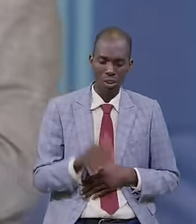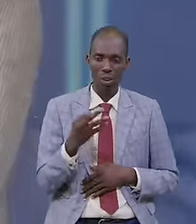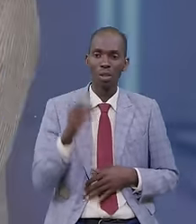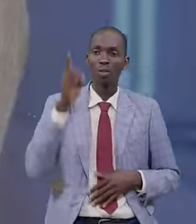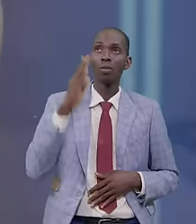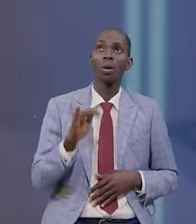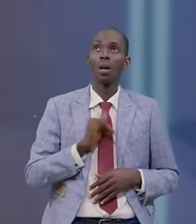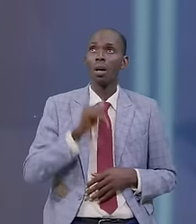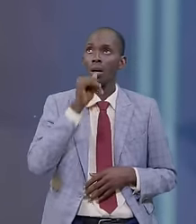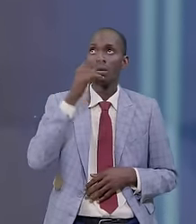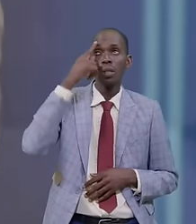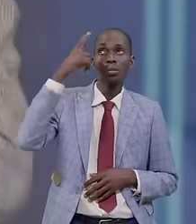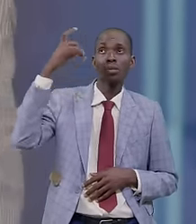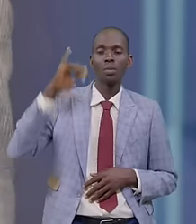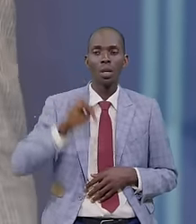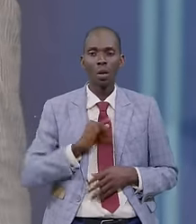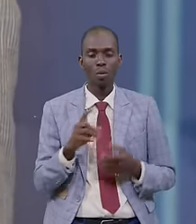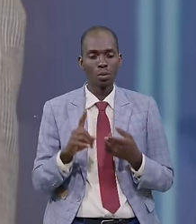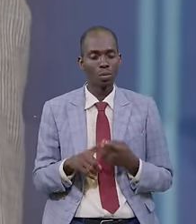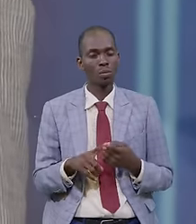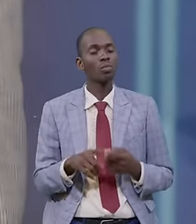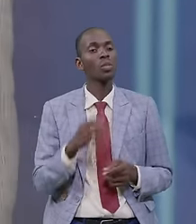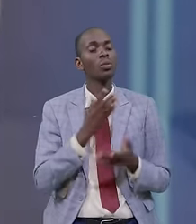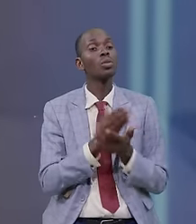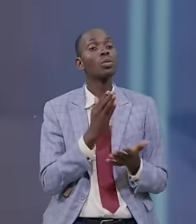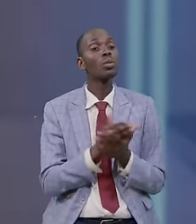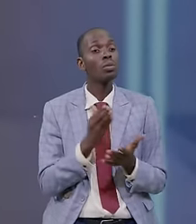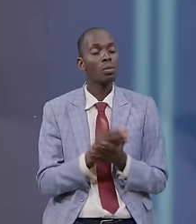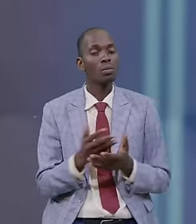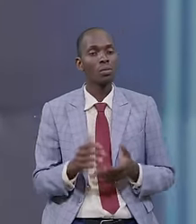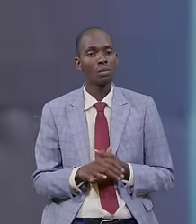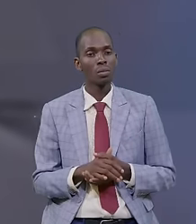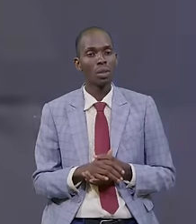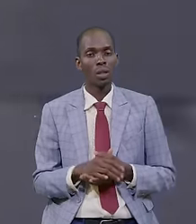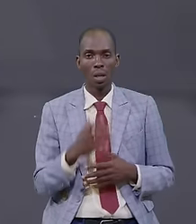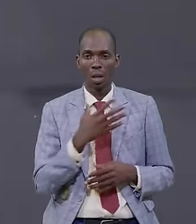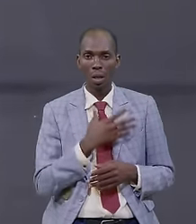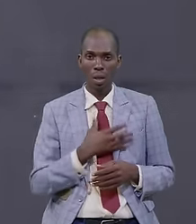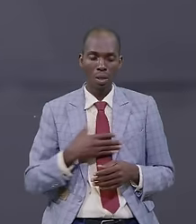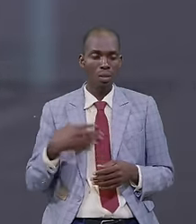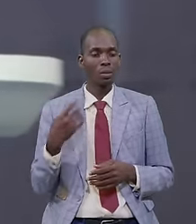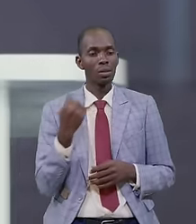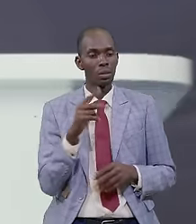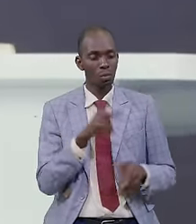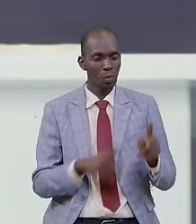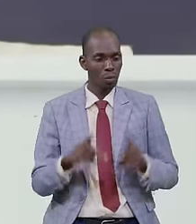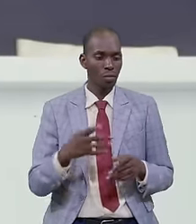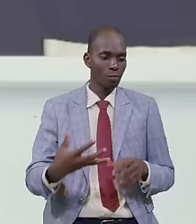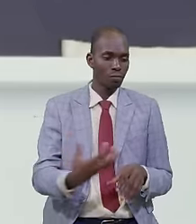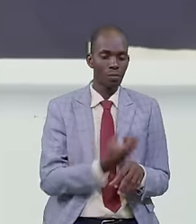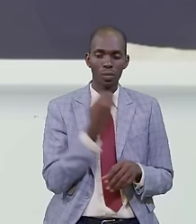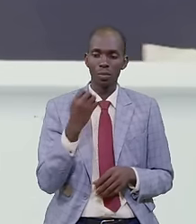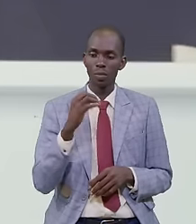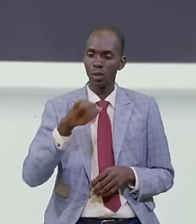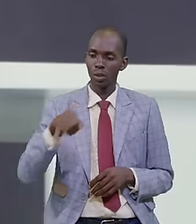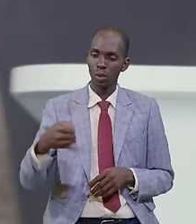dreamer. I want to get the, they say, shut up. You did it. And then they cast Joseph into the prison. Can